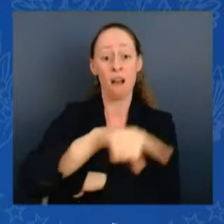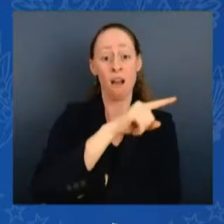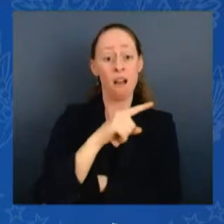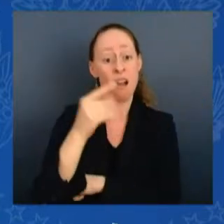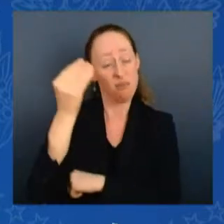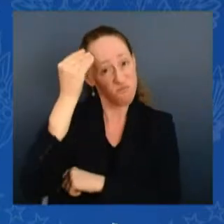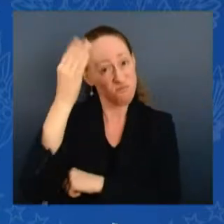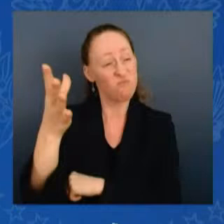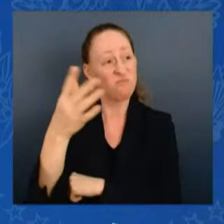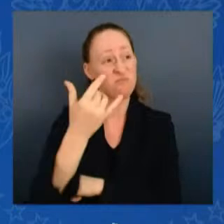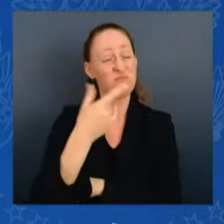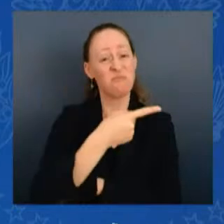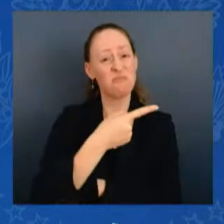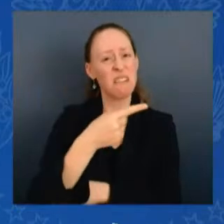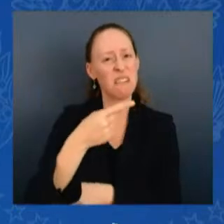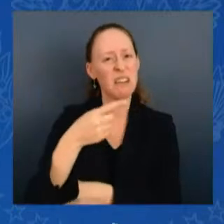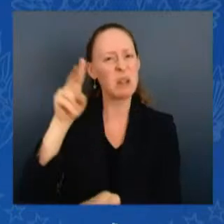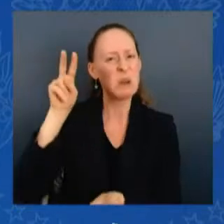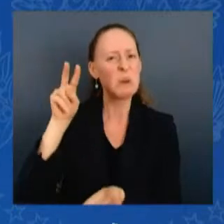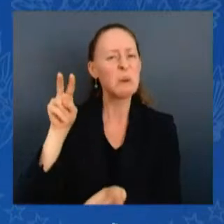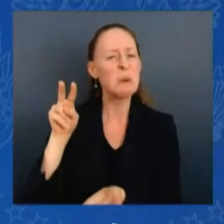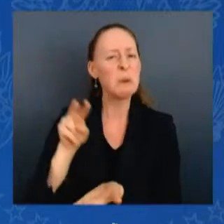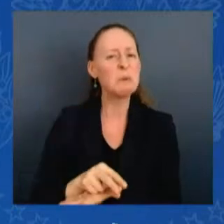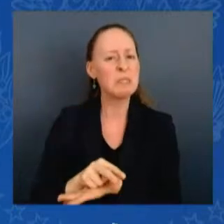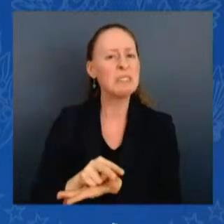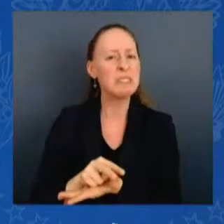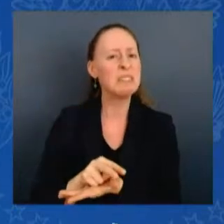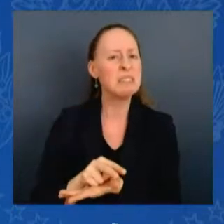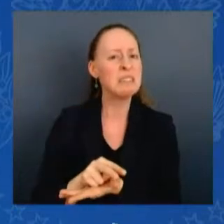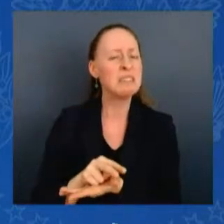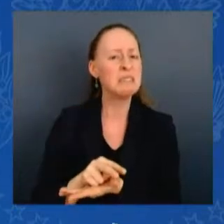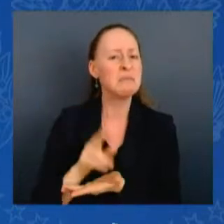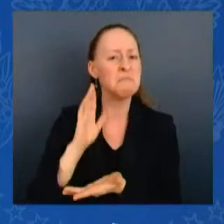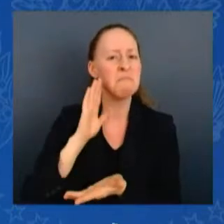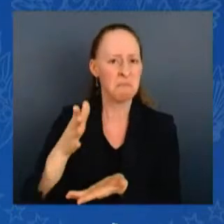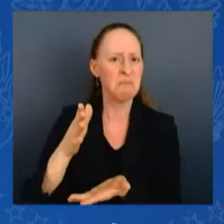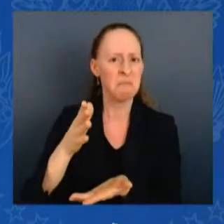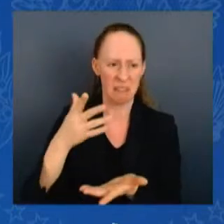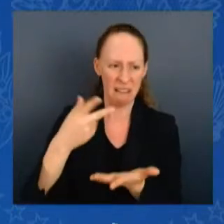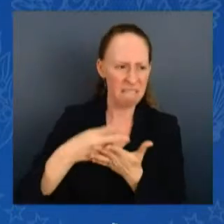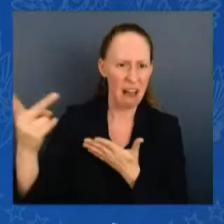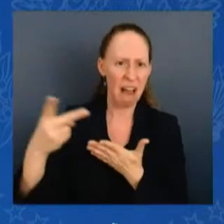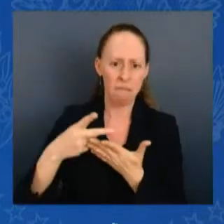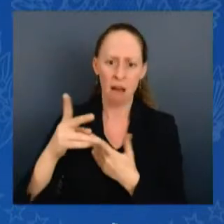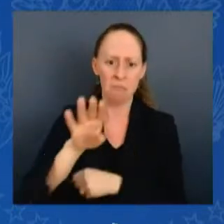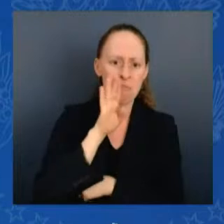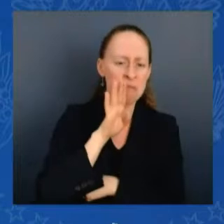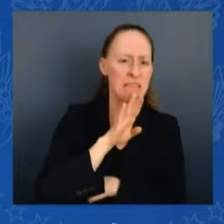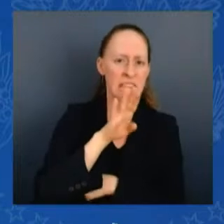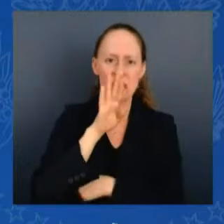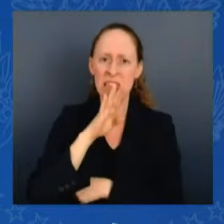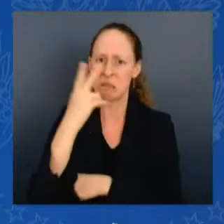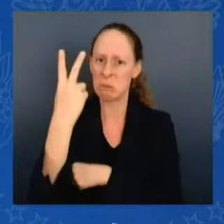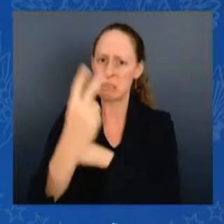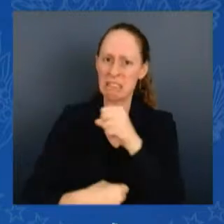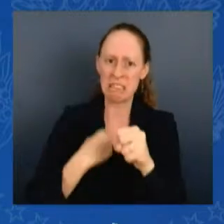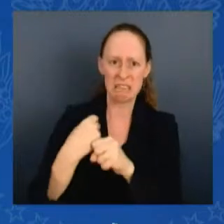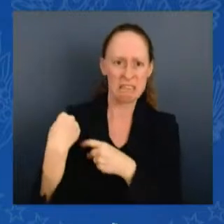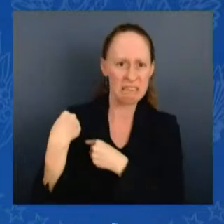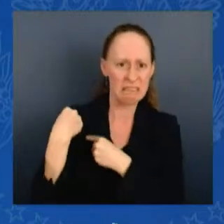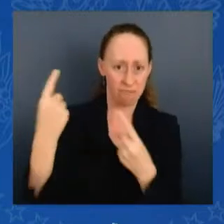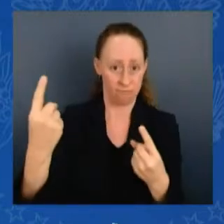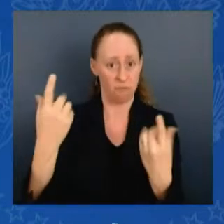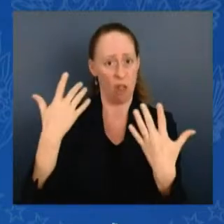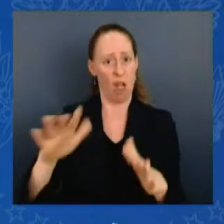war of choice, his losses are staggering. More than 350,000 Russian troops dead or wounded.